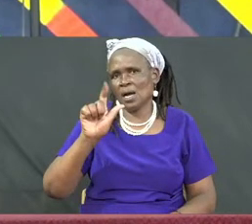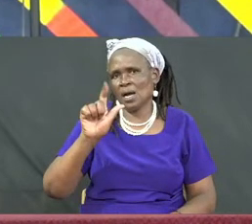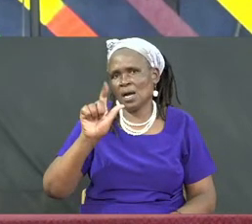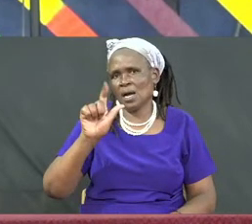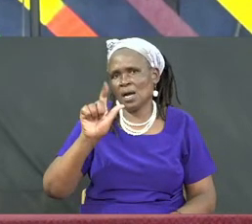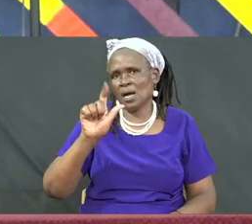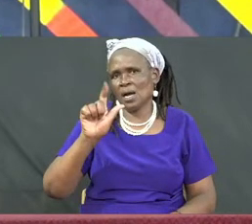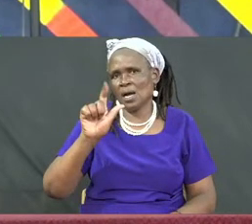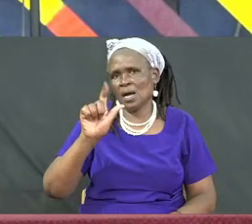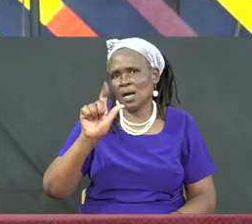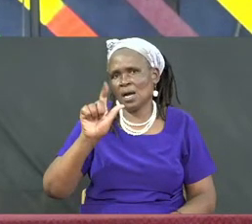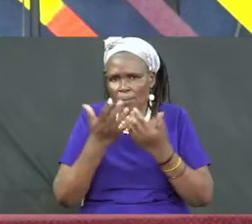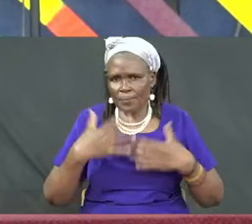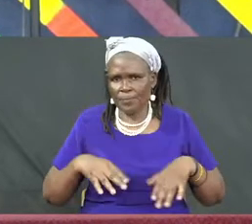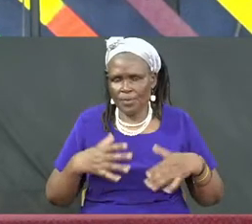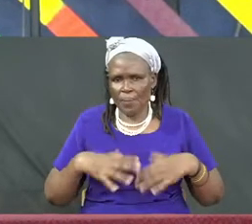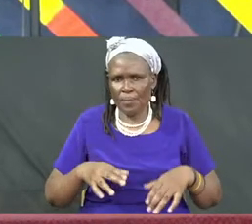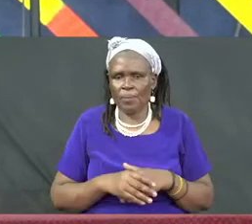to help the people